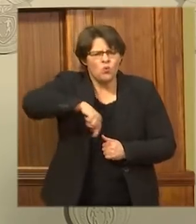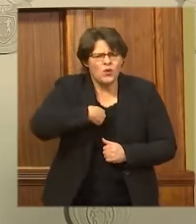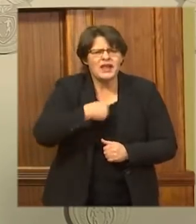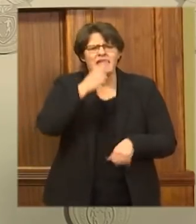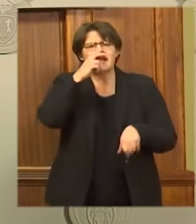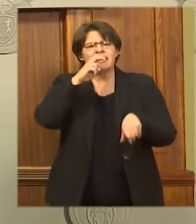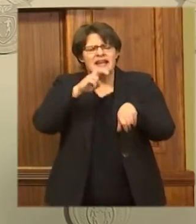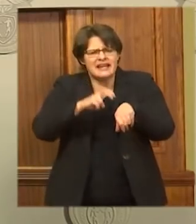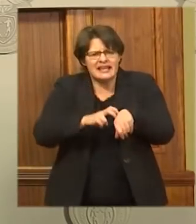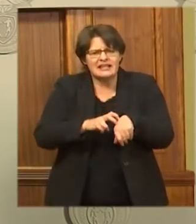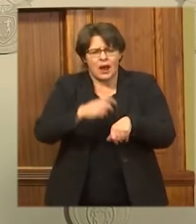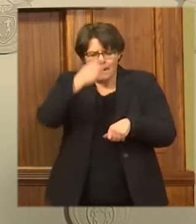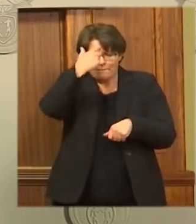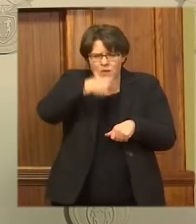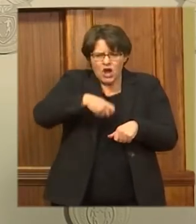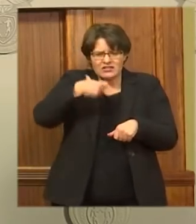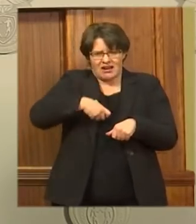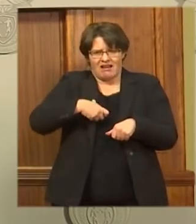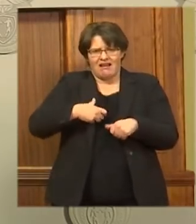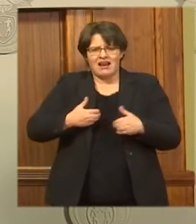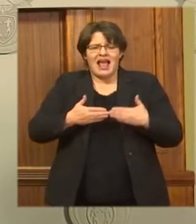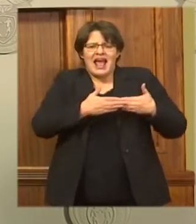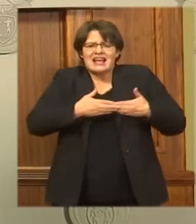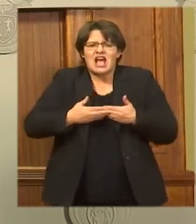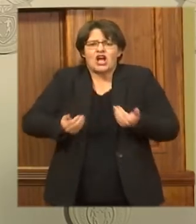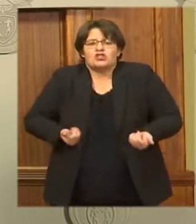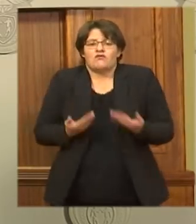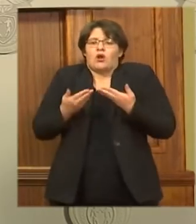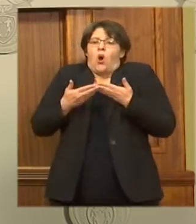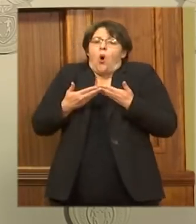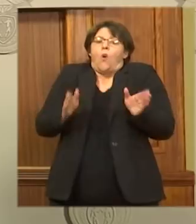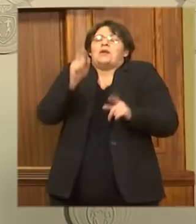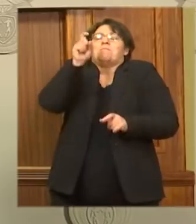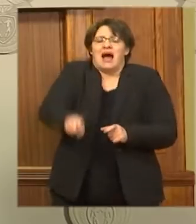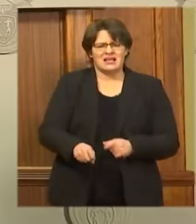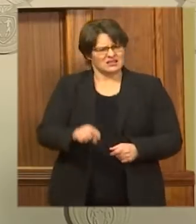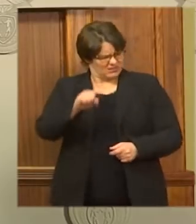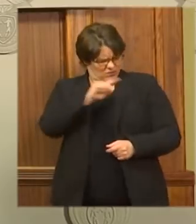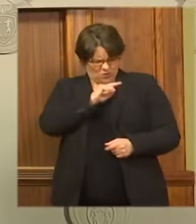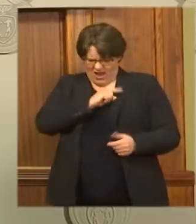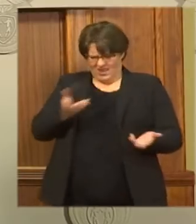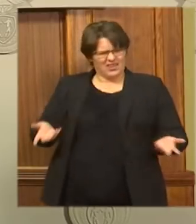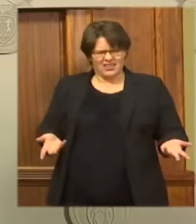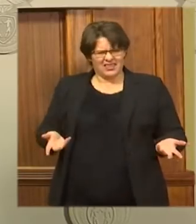open up personal care services because this is an industry that